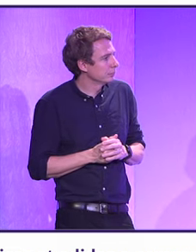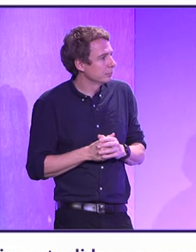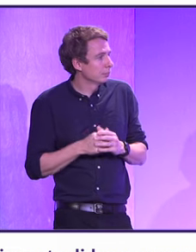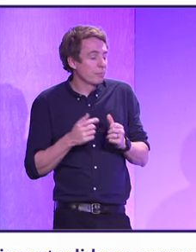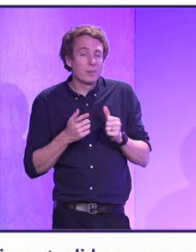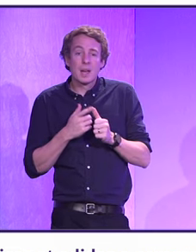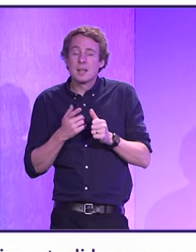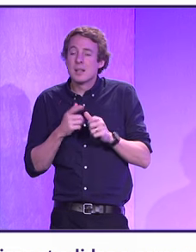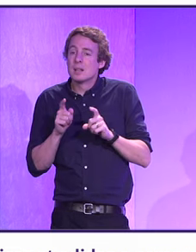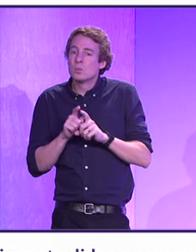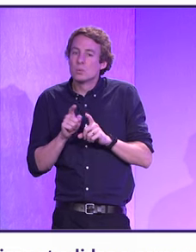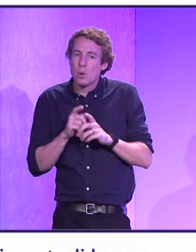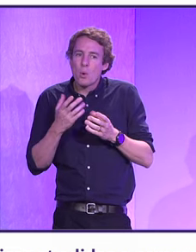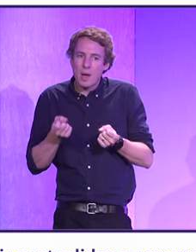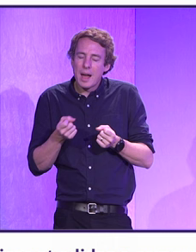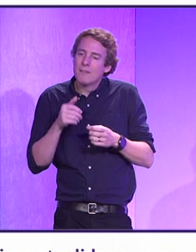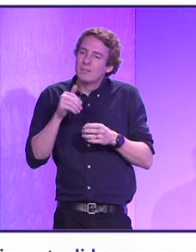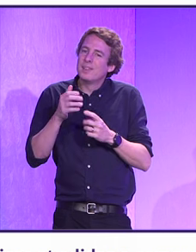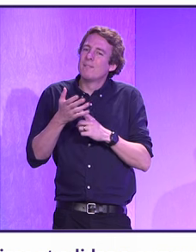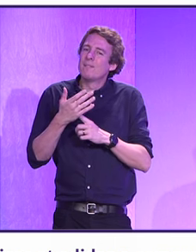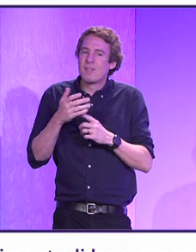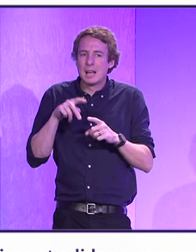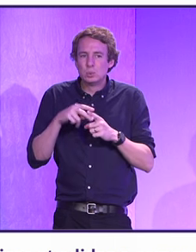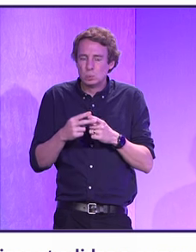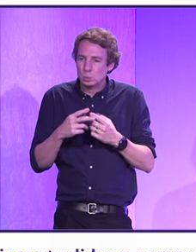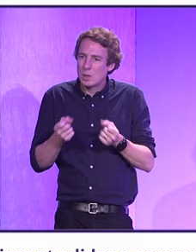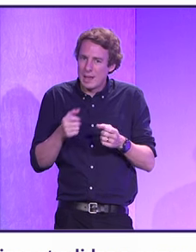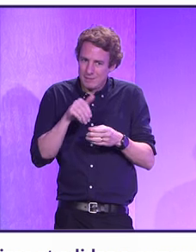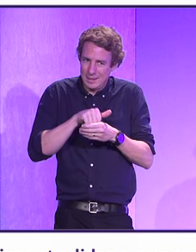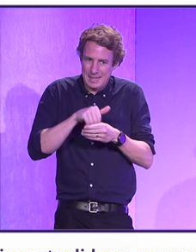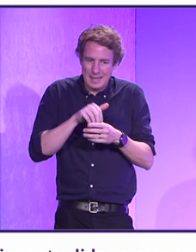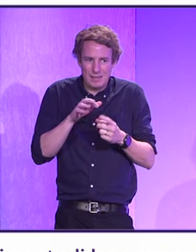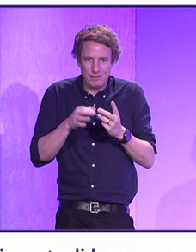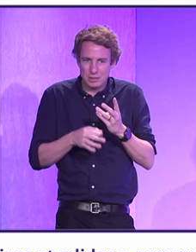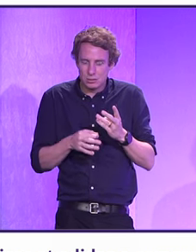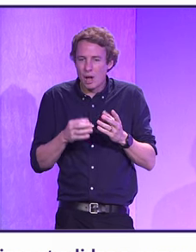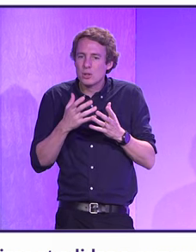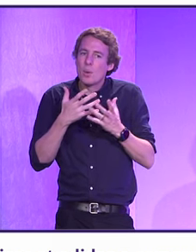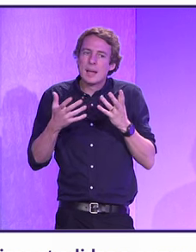breaking, adidas. We also have the inbuilt feature flag tool. All of our major changes,